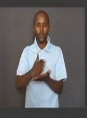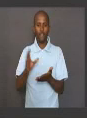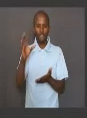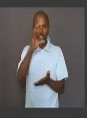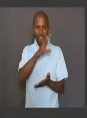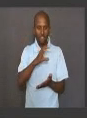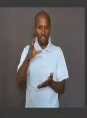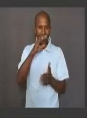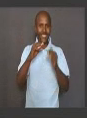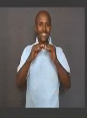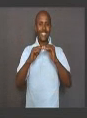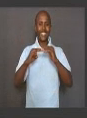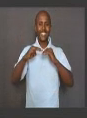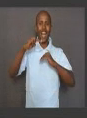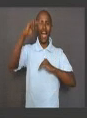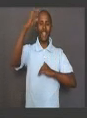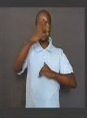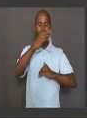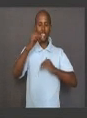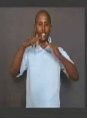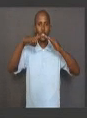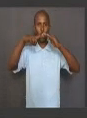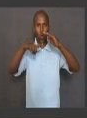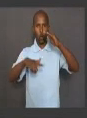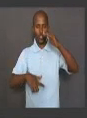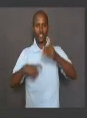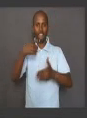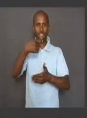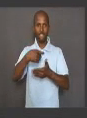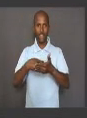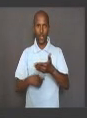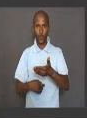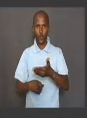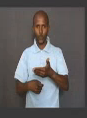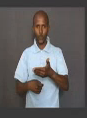find the highest and lowest values.